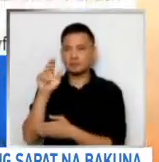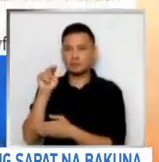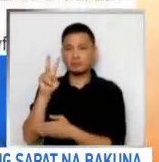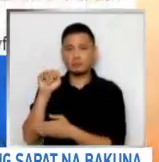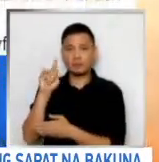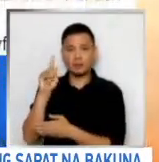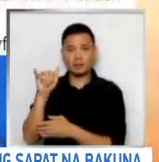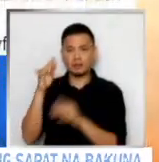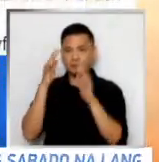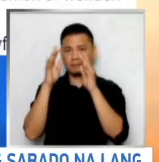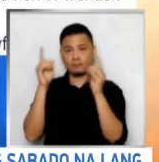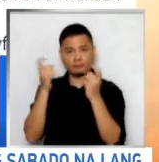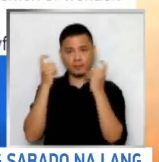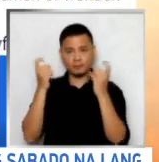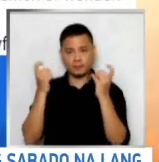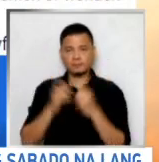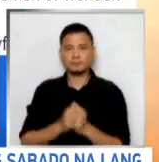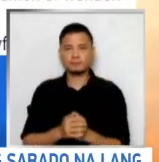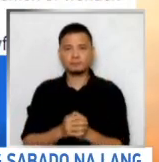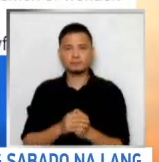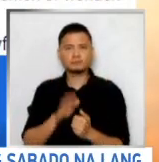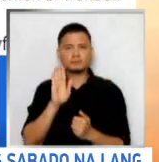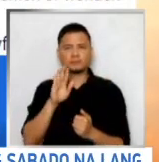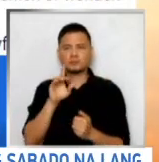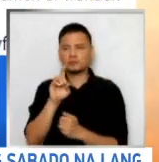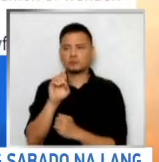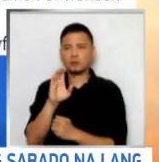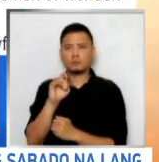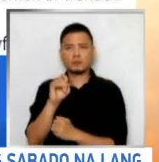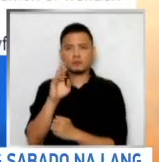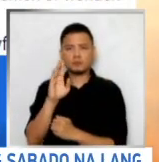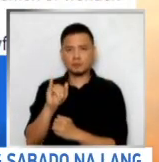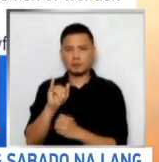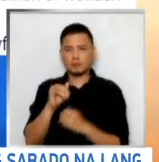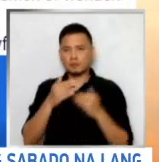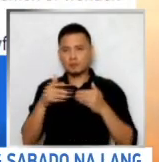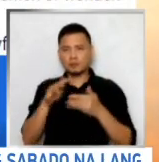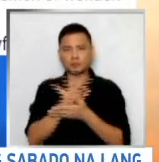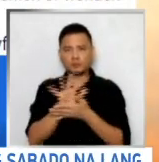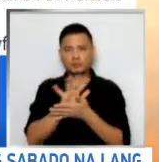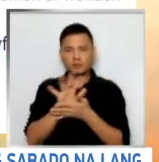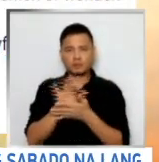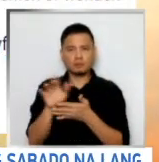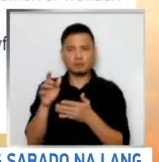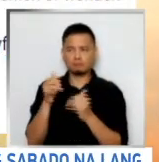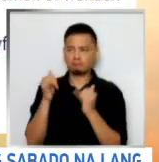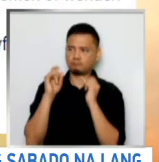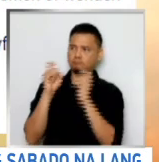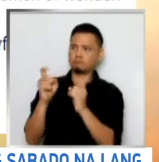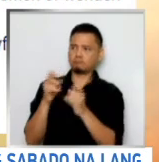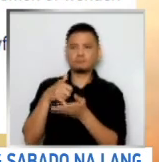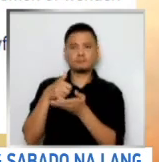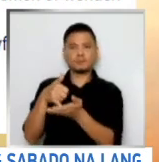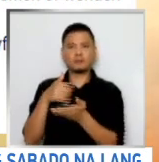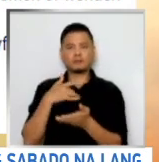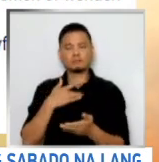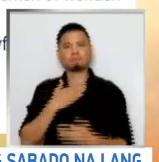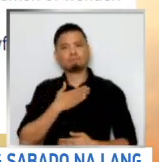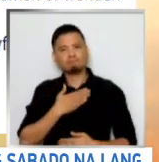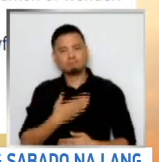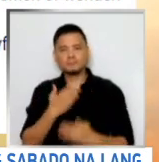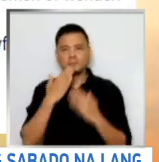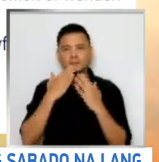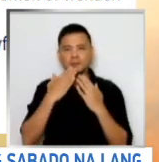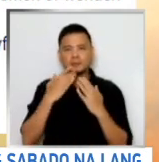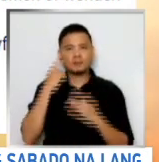Para yan sa docu-series niyang Impact with Gal Gadot. Thankful and honored si Gal sa parangal na dedicated para sa kababaihan. Pinuri niya rin